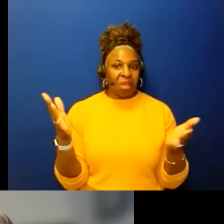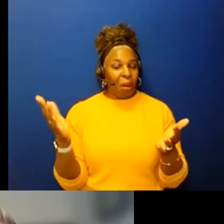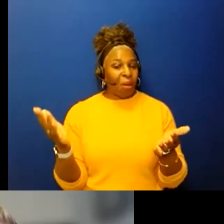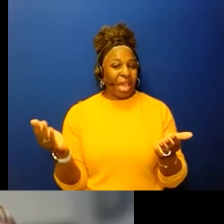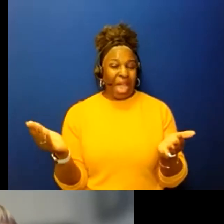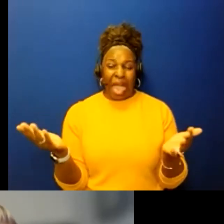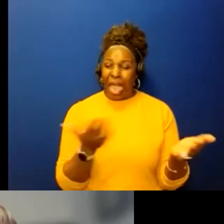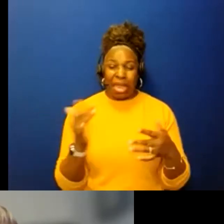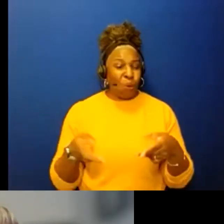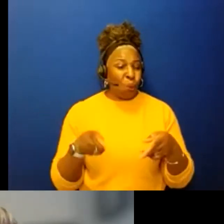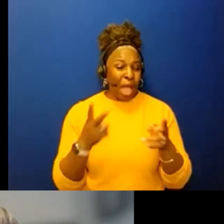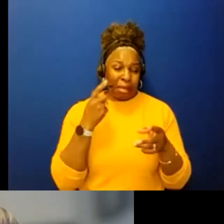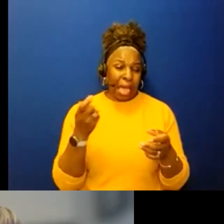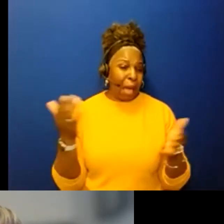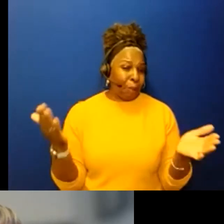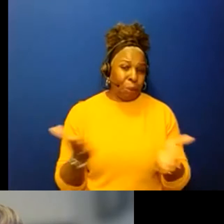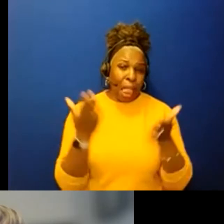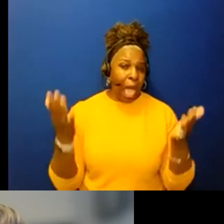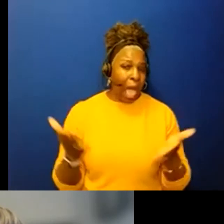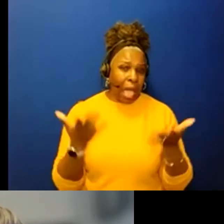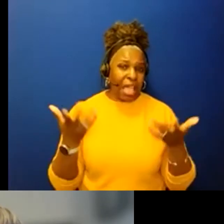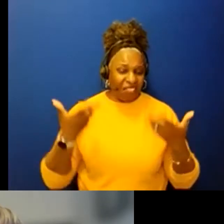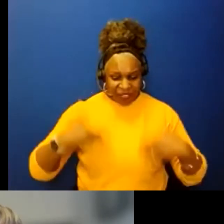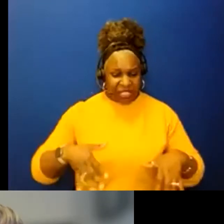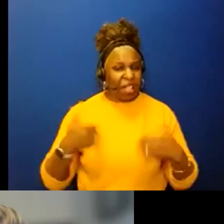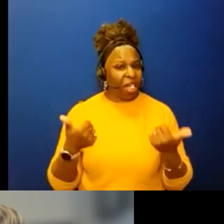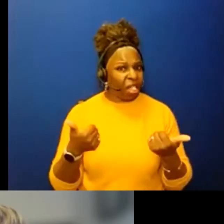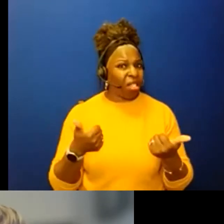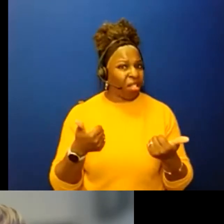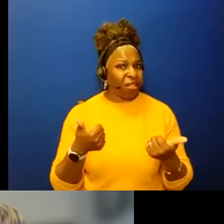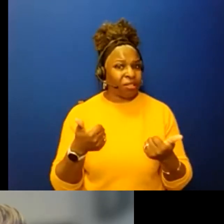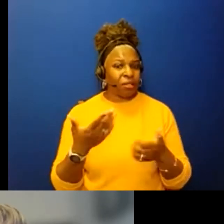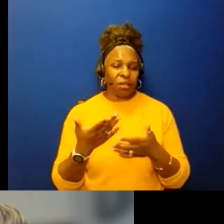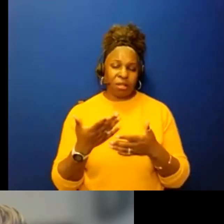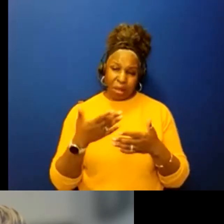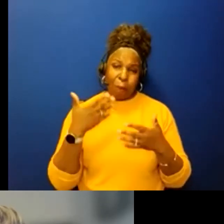any way you can. So it's had a massive impact on the young disabled people we